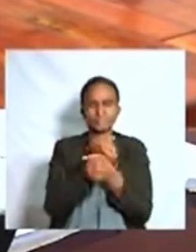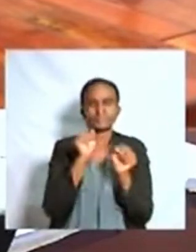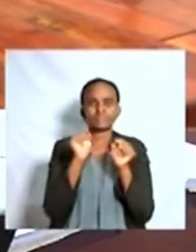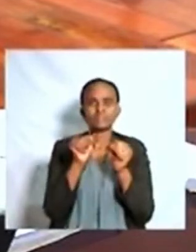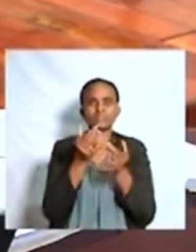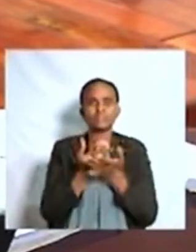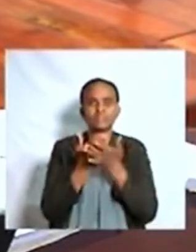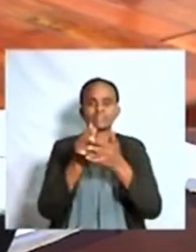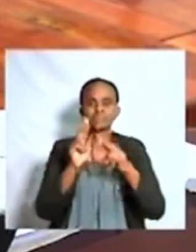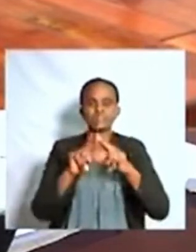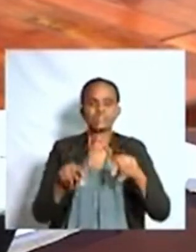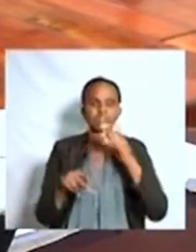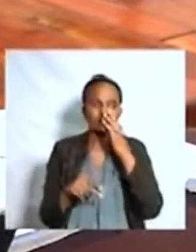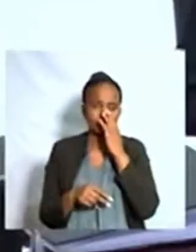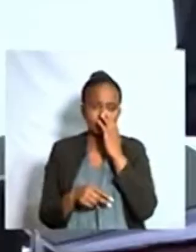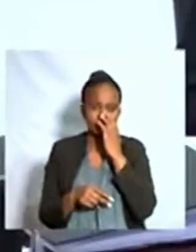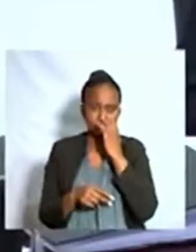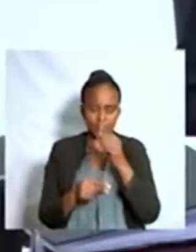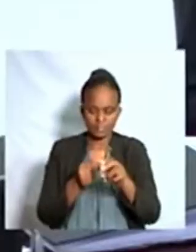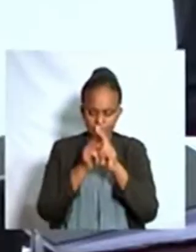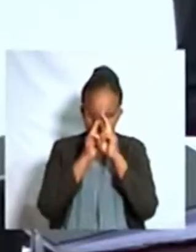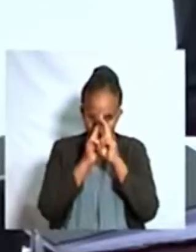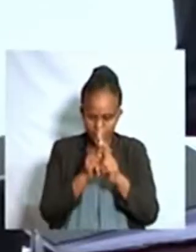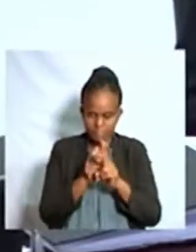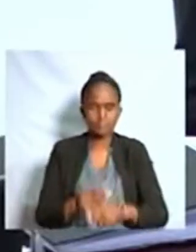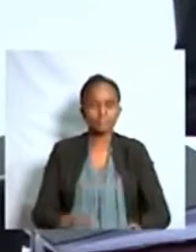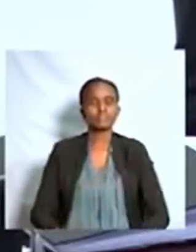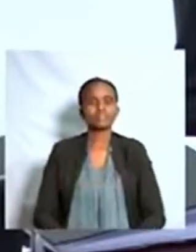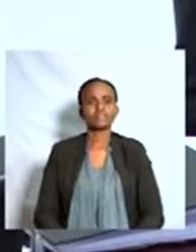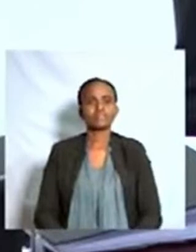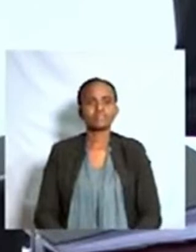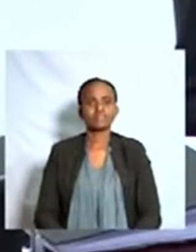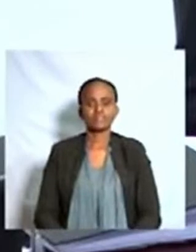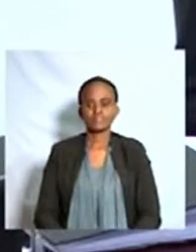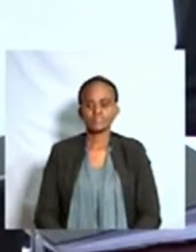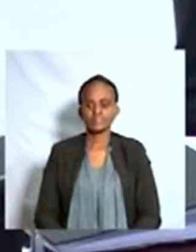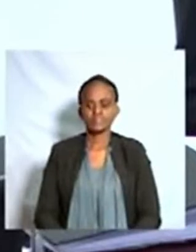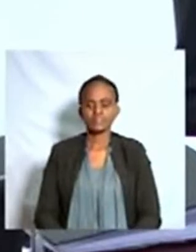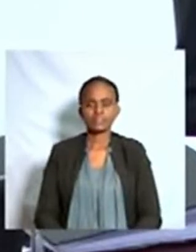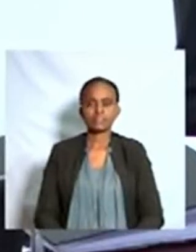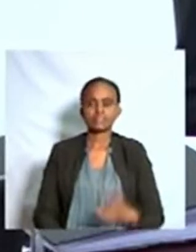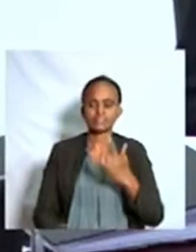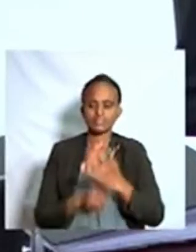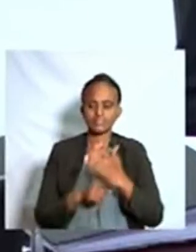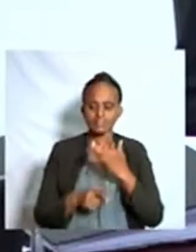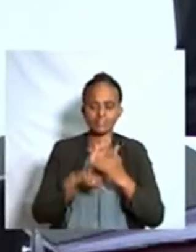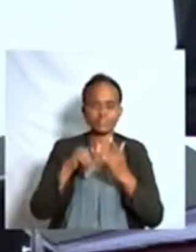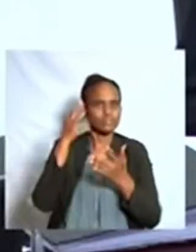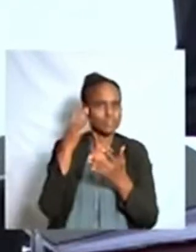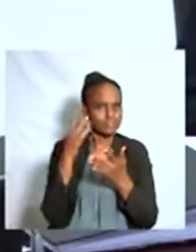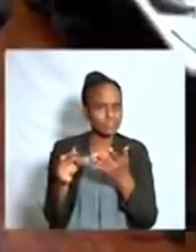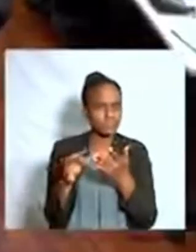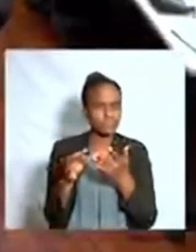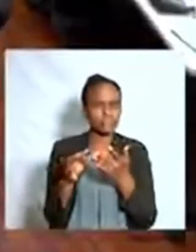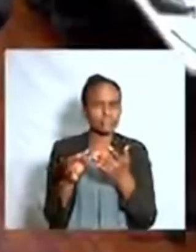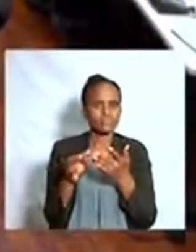submit. Okay. Honorable Mutero. Town Clerk, thank you so very